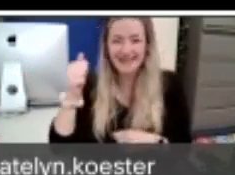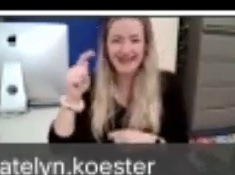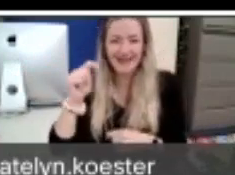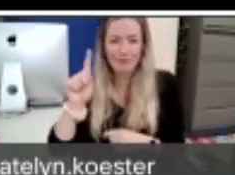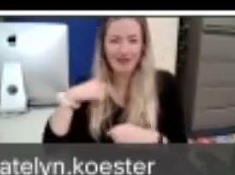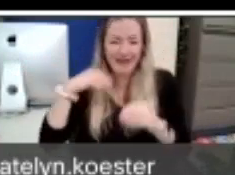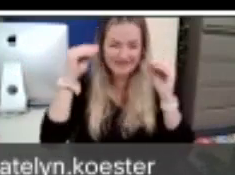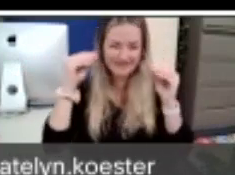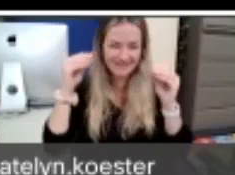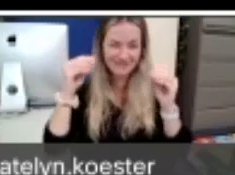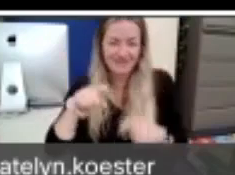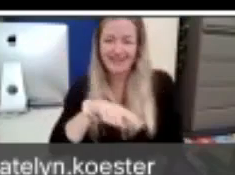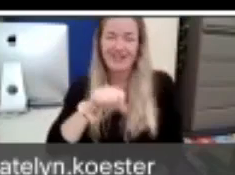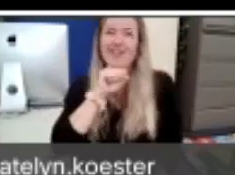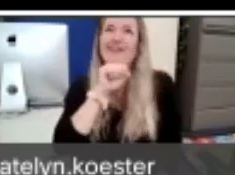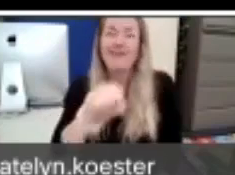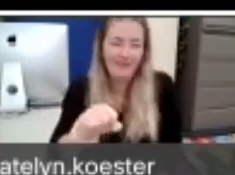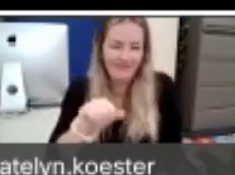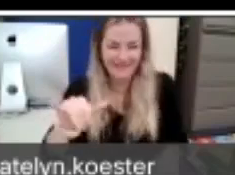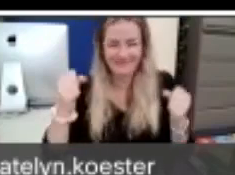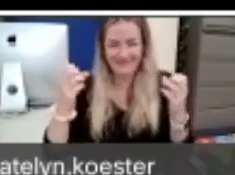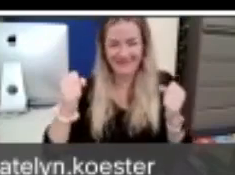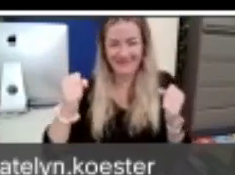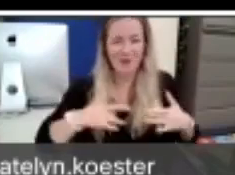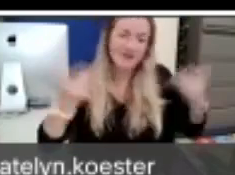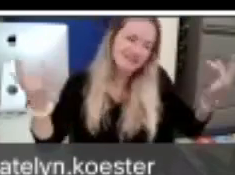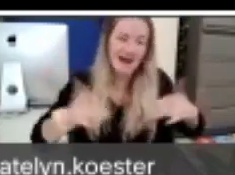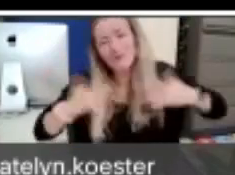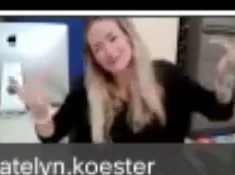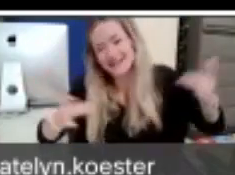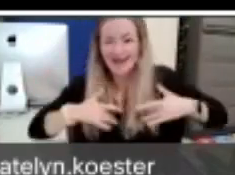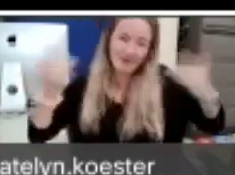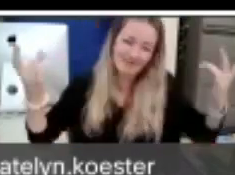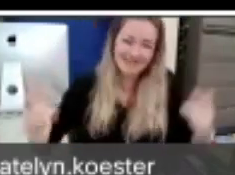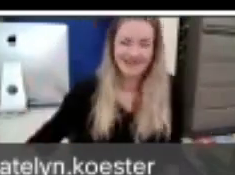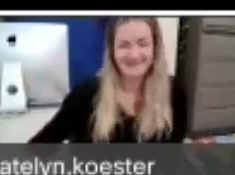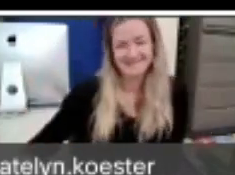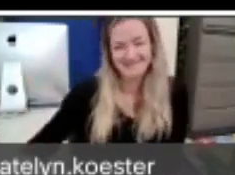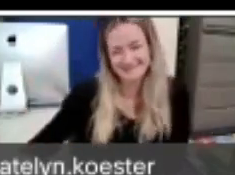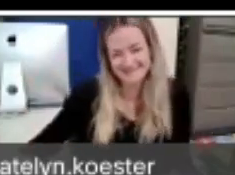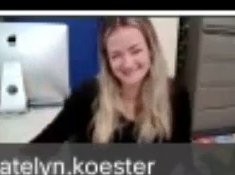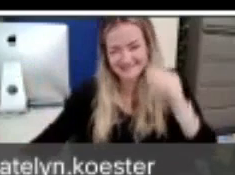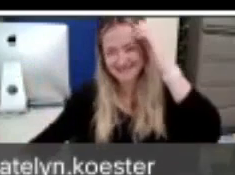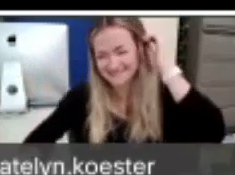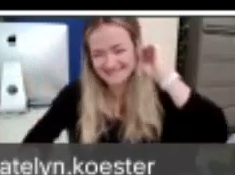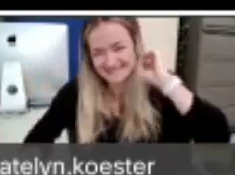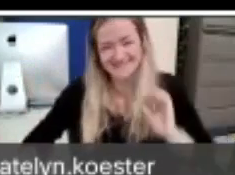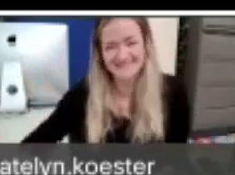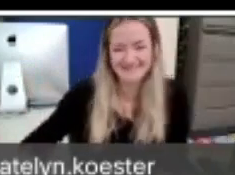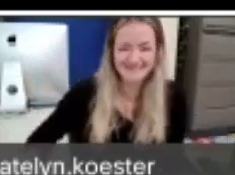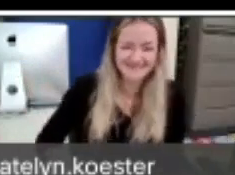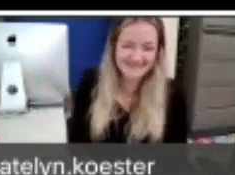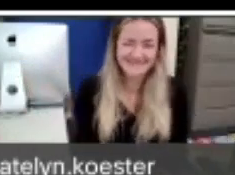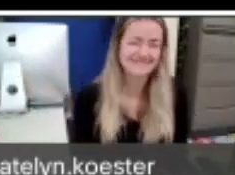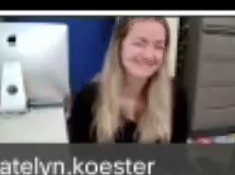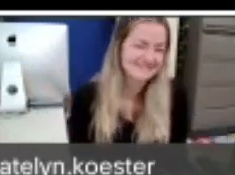I teach that to the kids at the school and they love that sign. They're constantly, what's up? What's up?